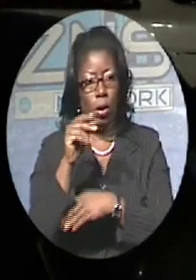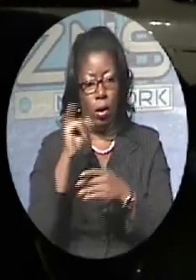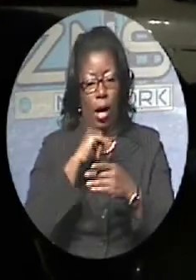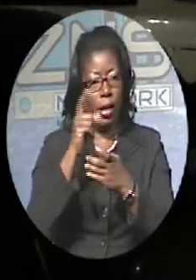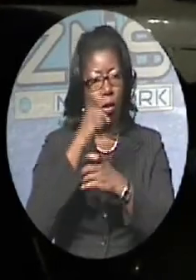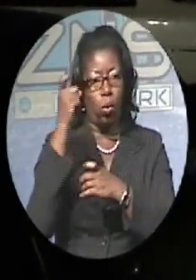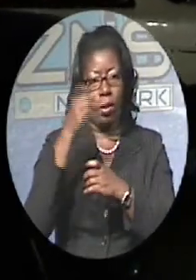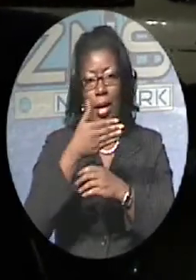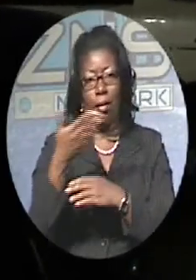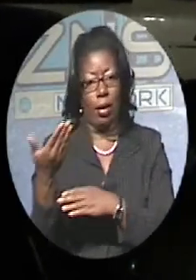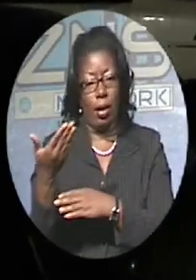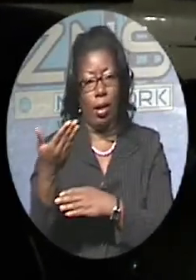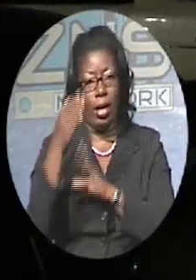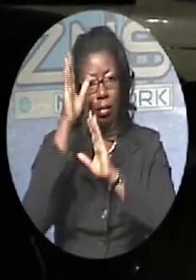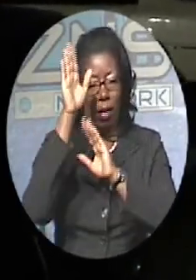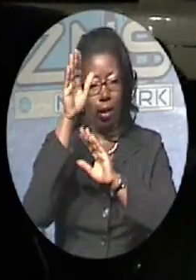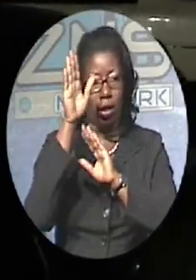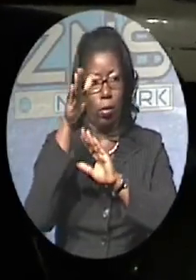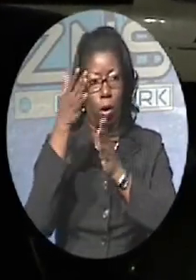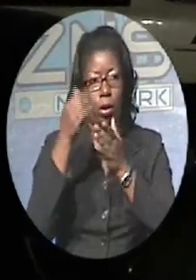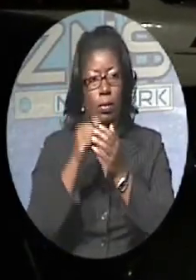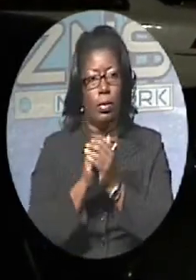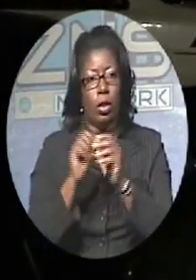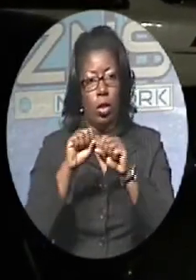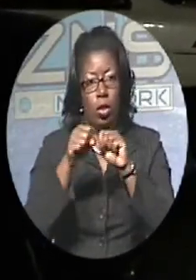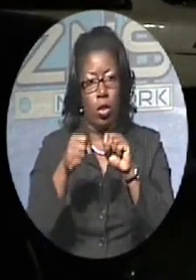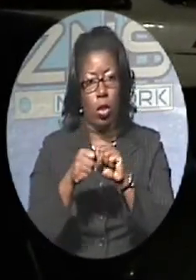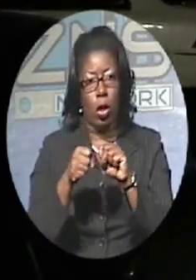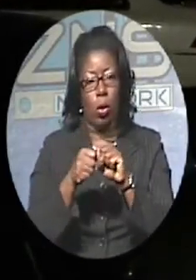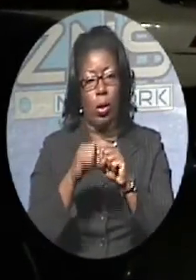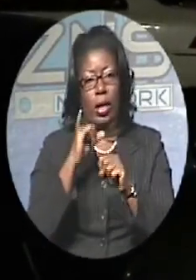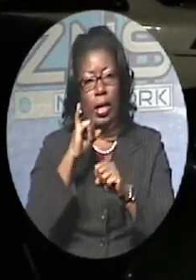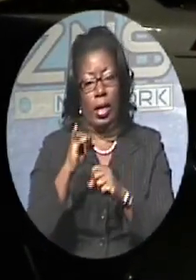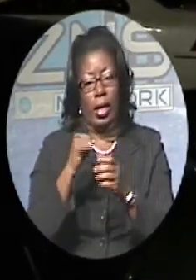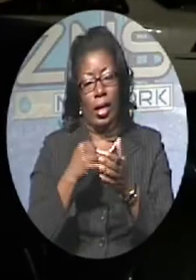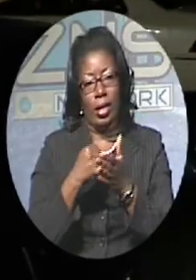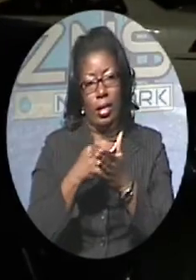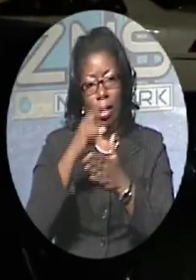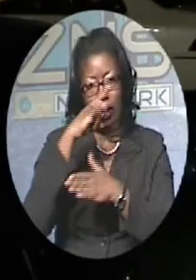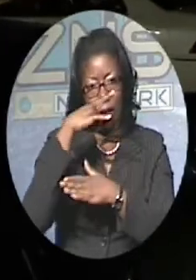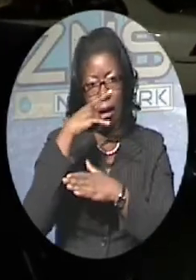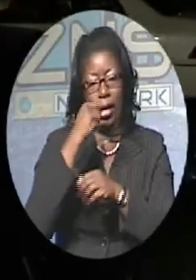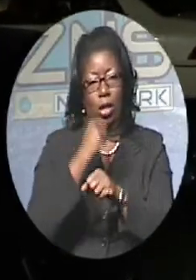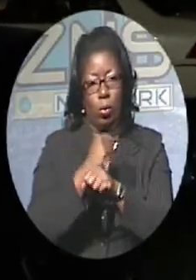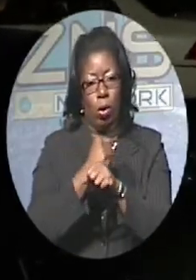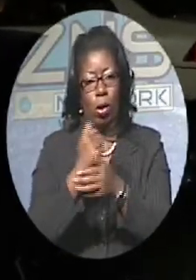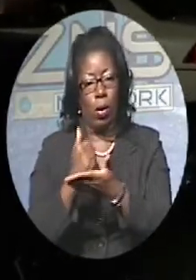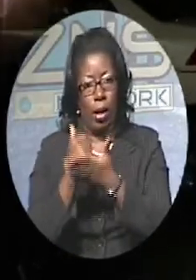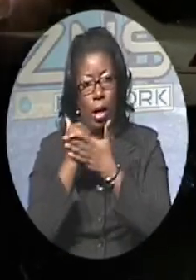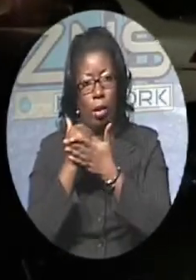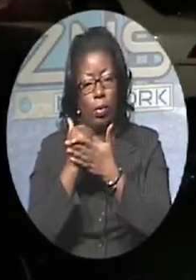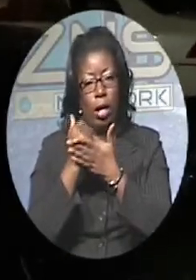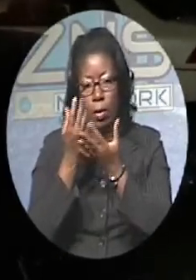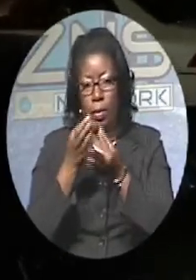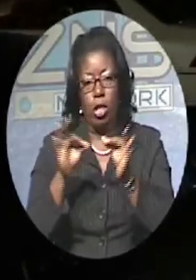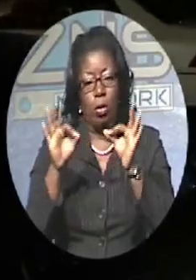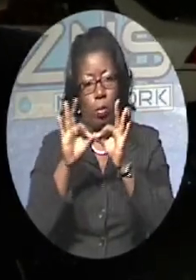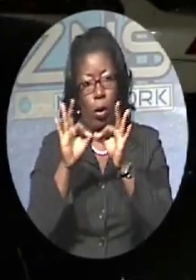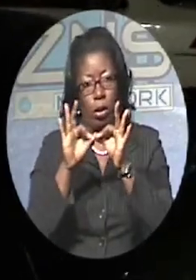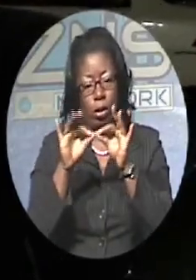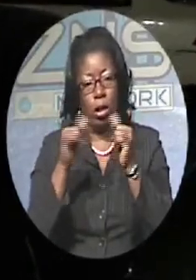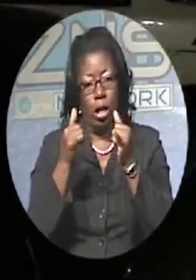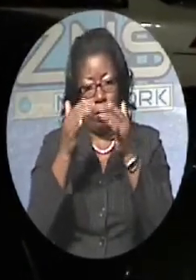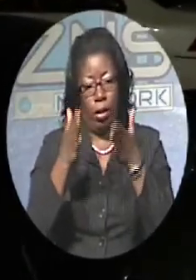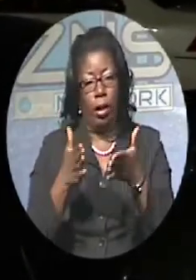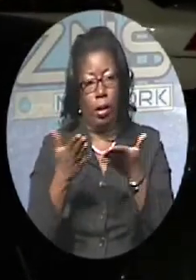everything you can win in basketball. You know, so if it's a kid I can work out, and this kid, it may be my key player for the following year, and I see a